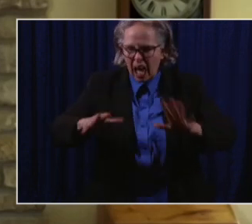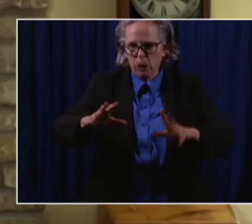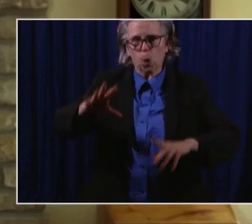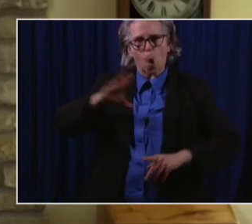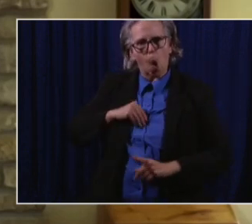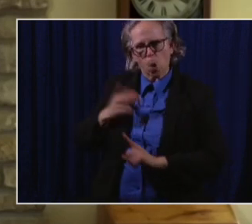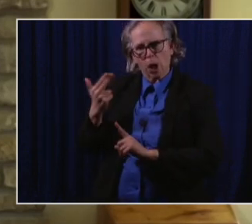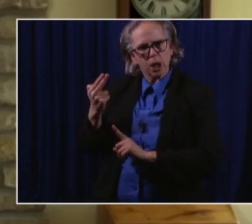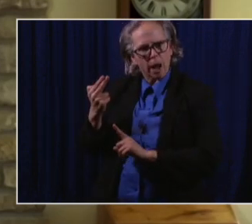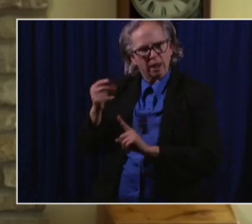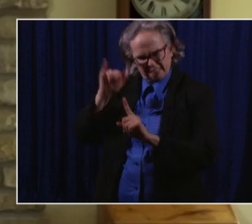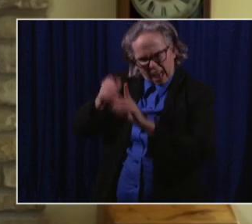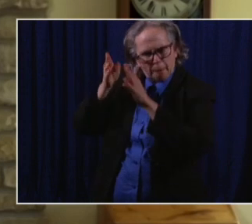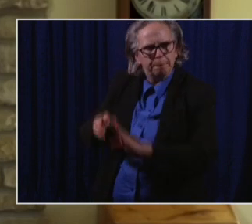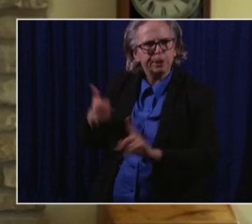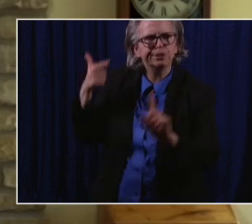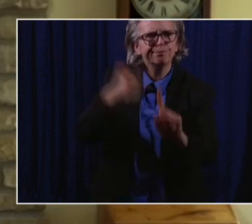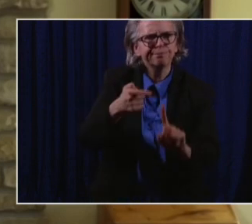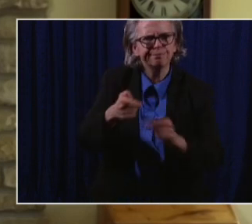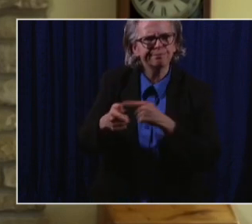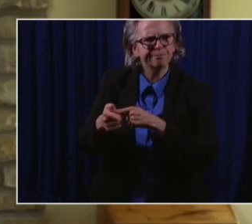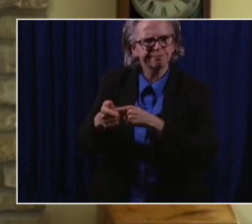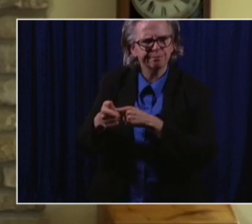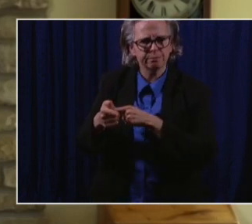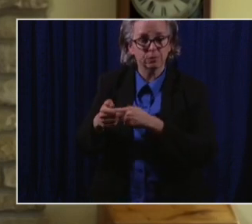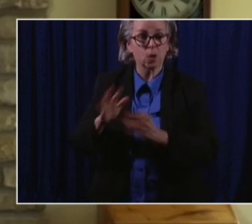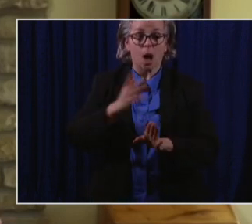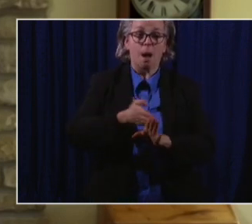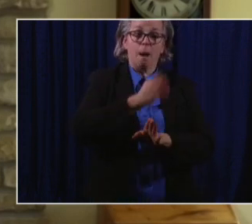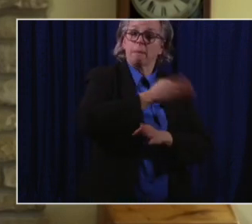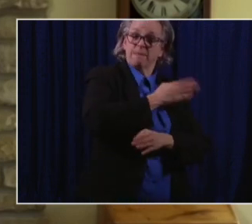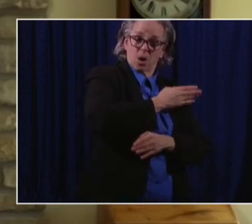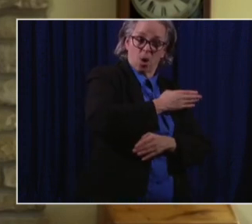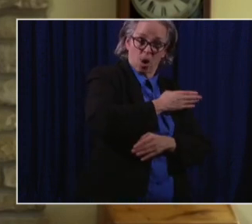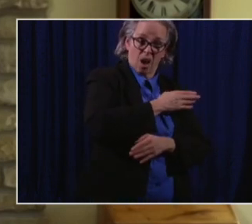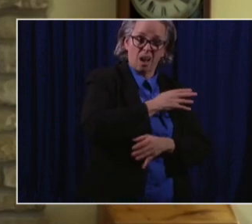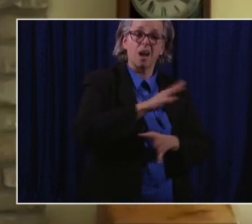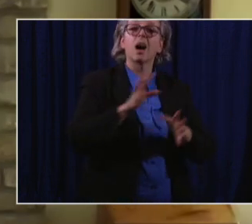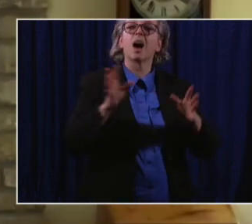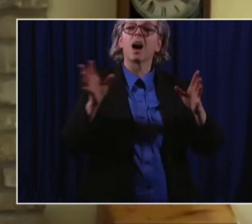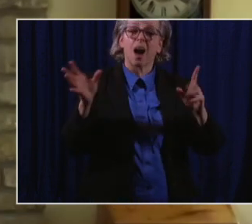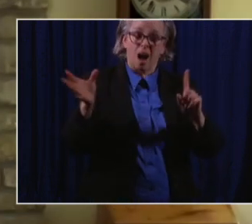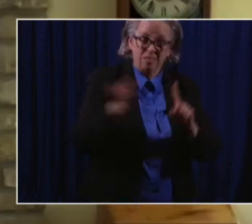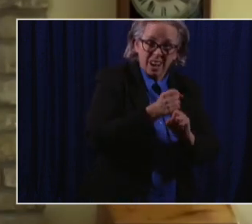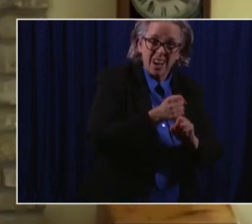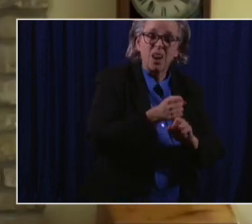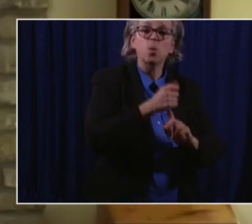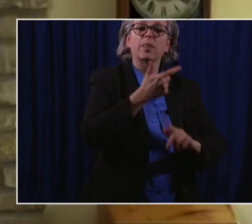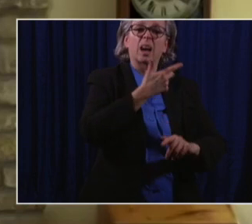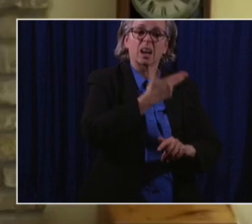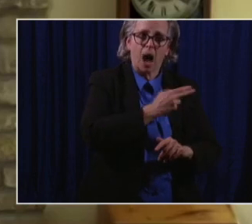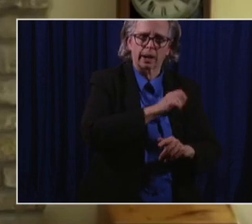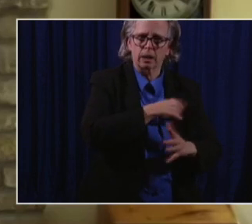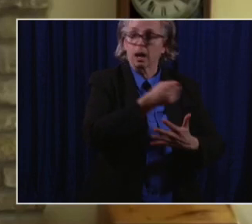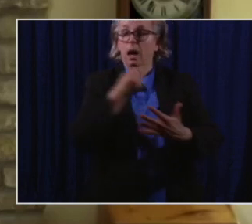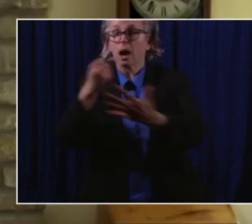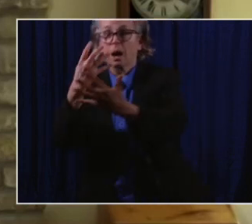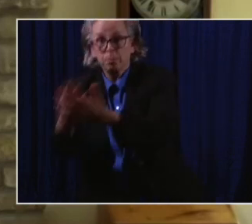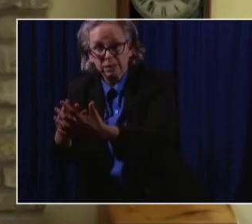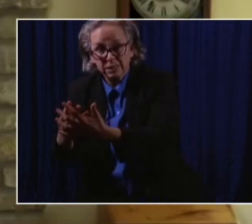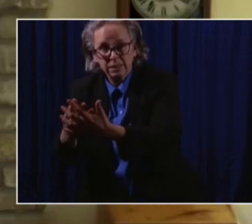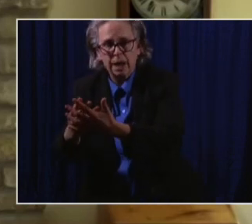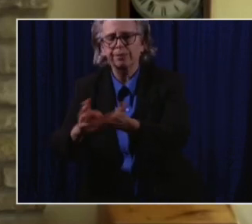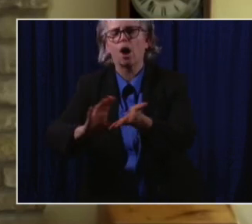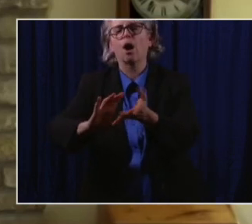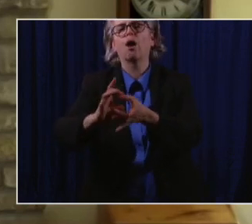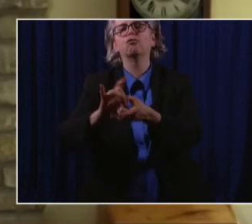was caught illegally carrying a gun in the past and was sent back to prison, but for only 6 months. The reality is, oftentimes,